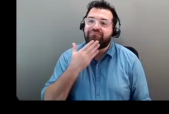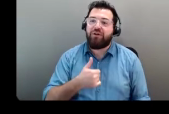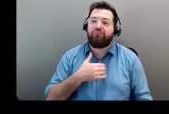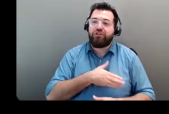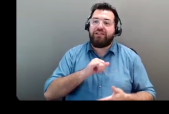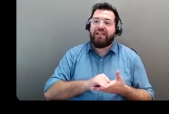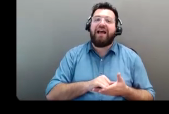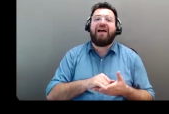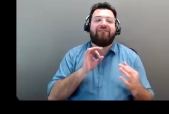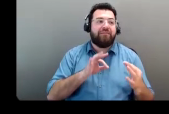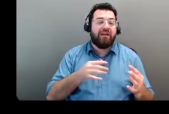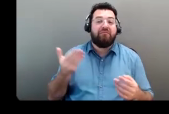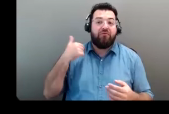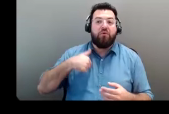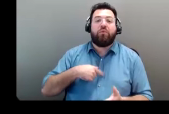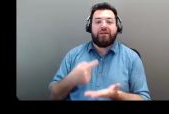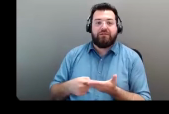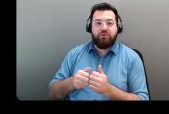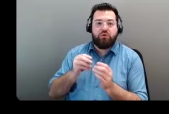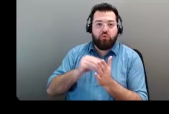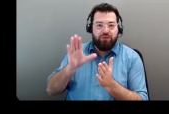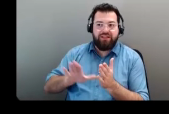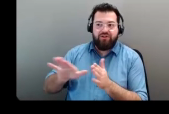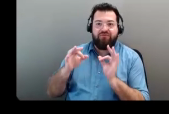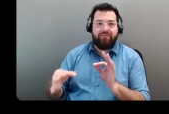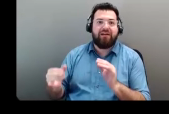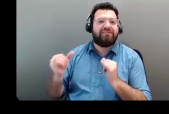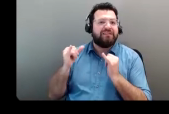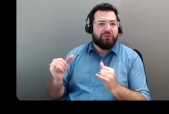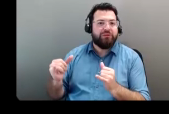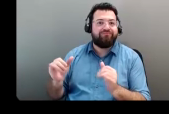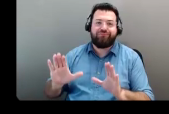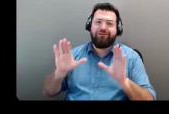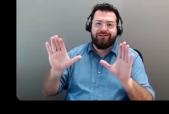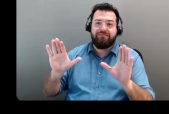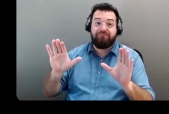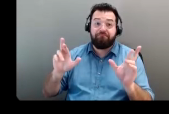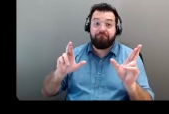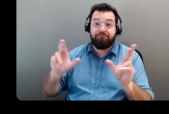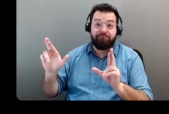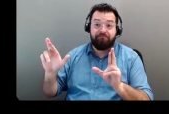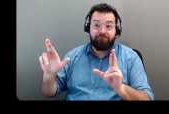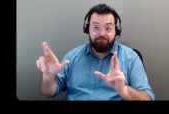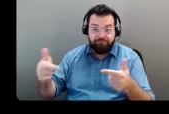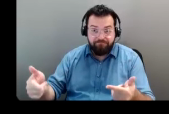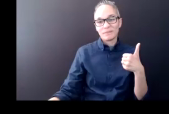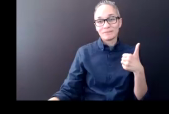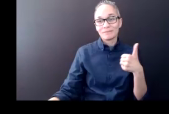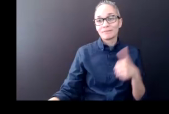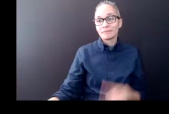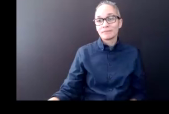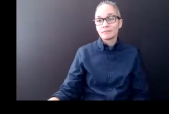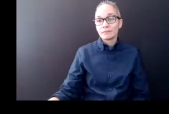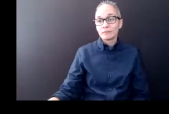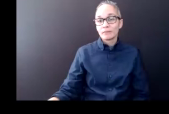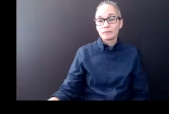And we've talked to students who have similar feedback, which is awesome. So that's how I handle the review